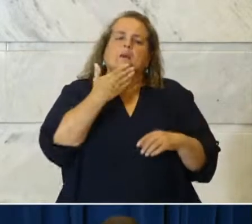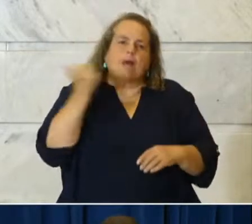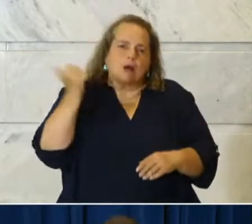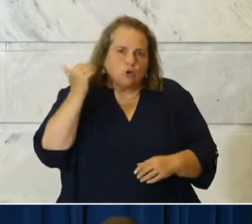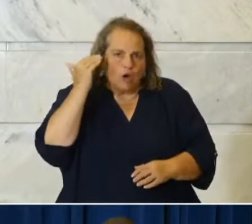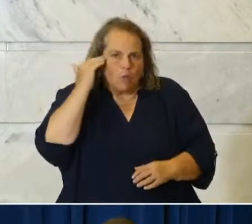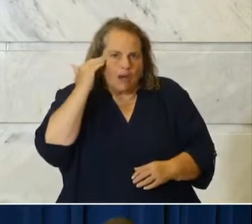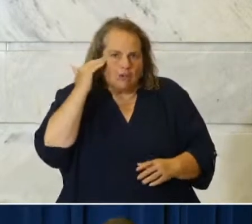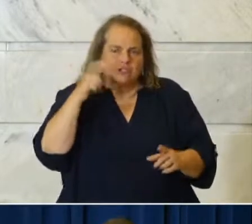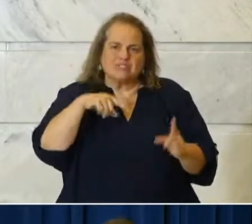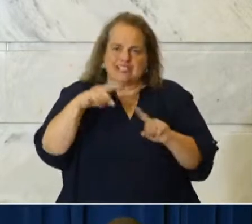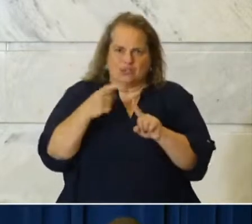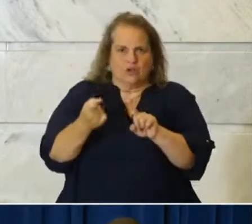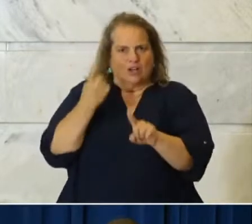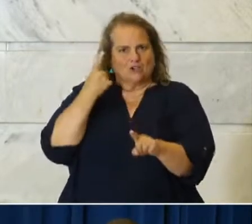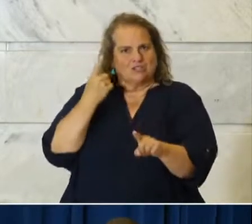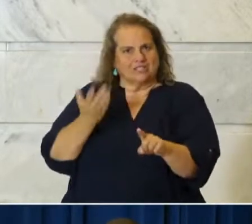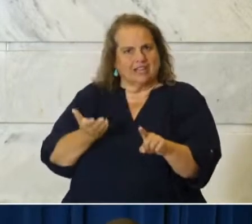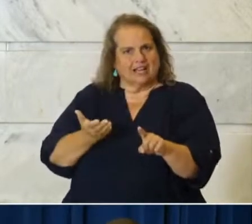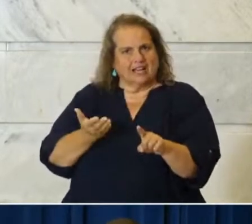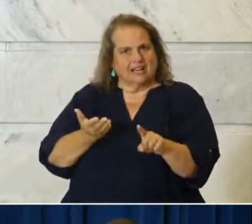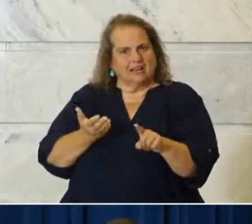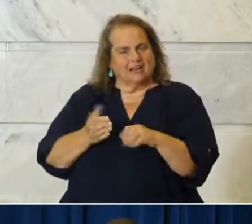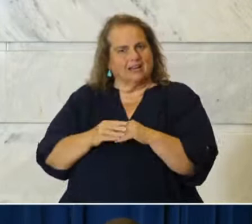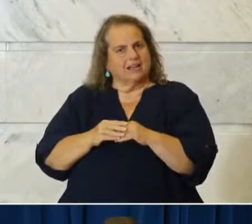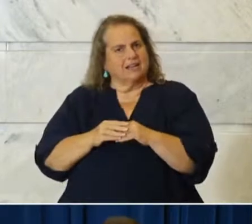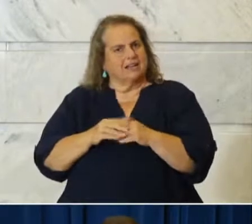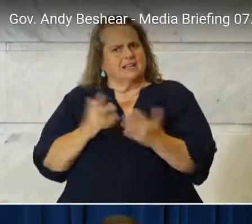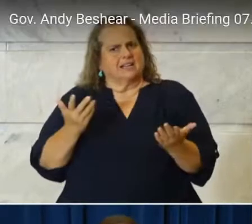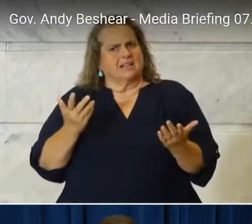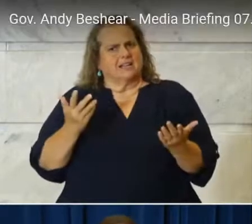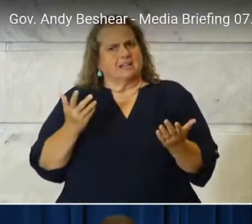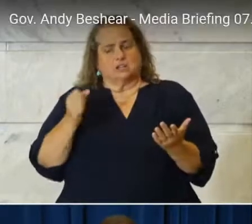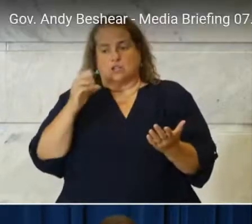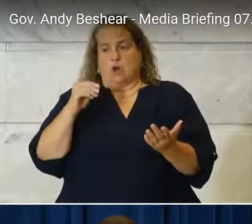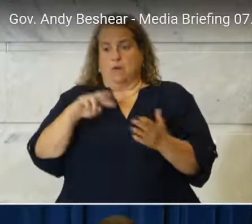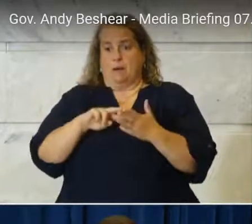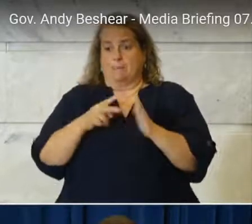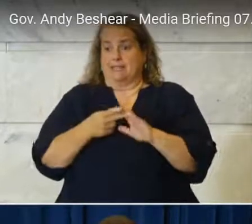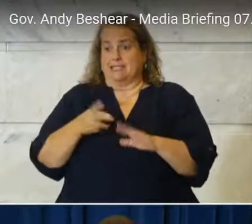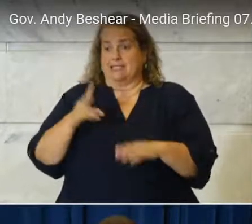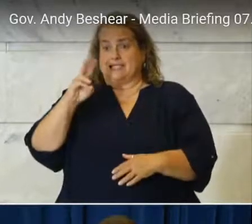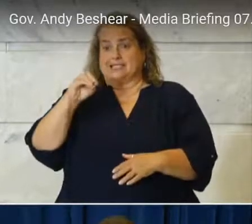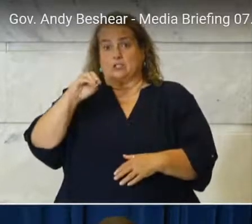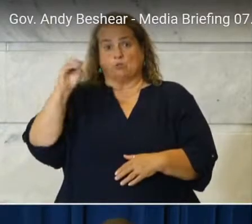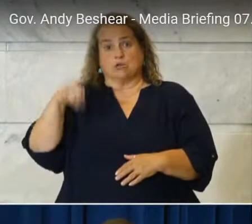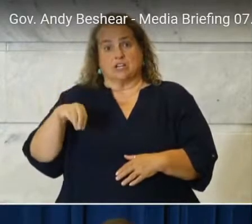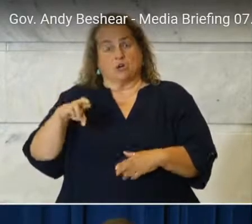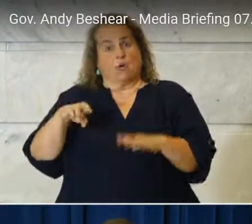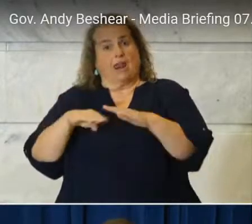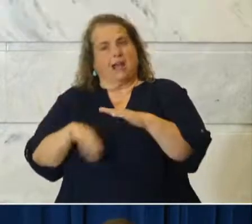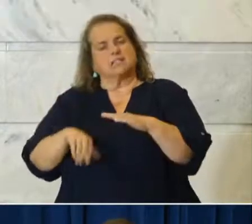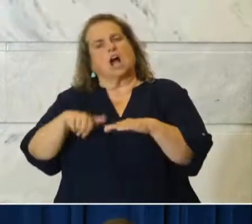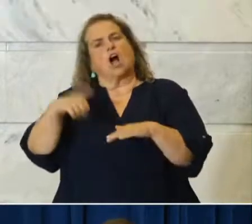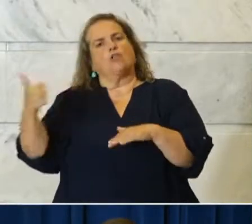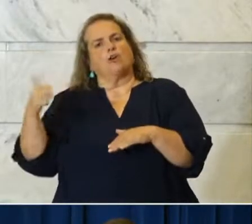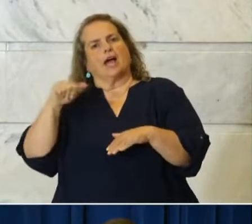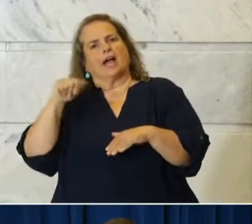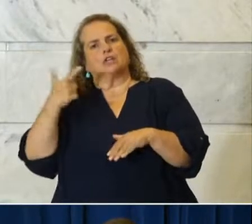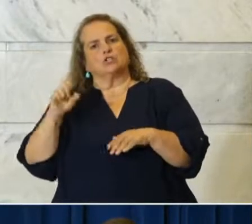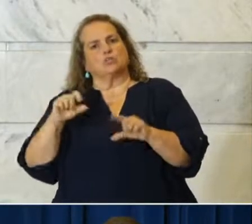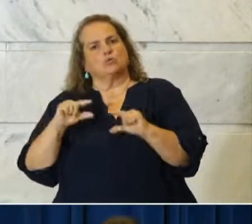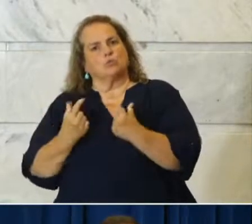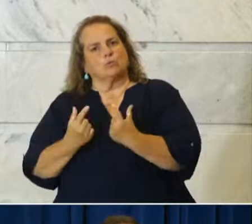means 60%, a little less, is in the other age group. It means that